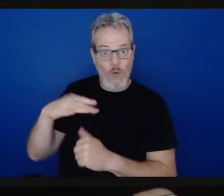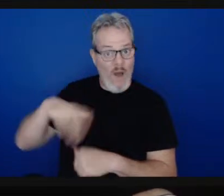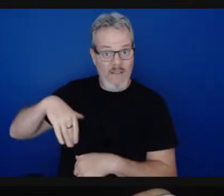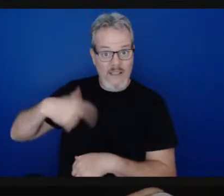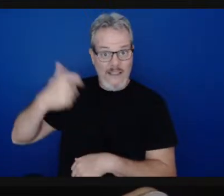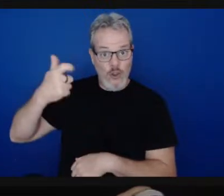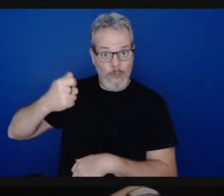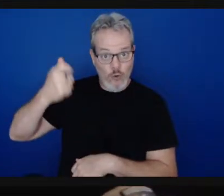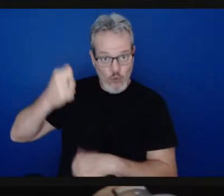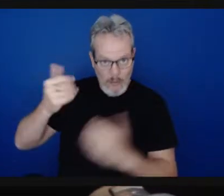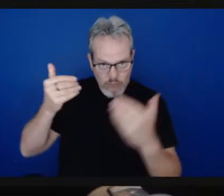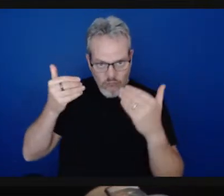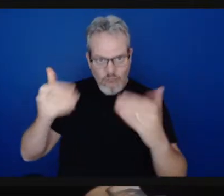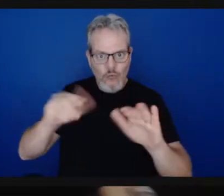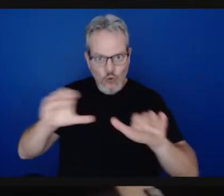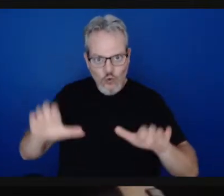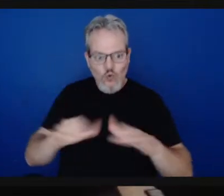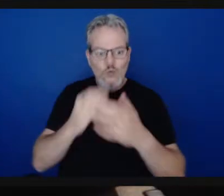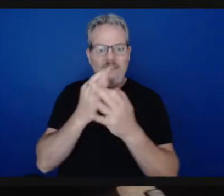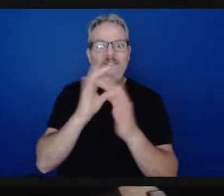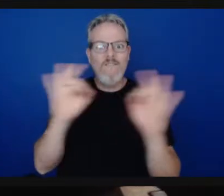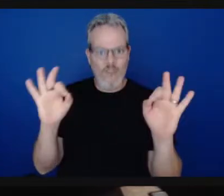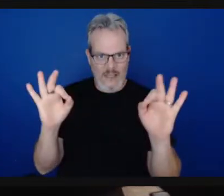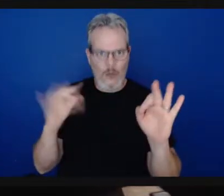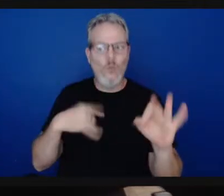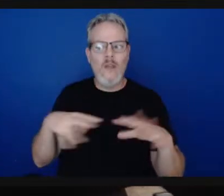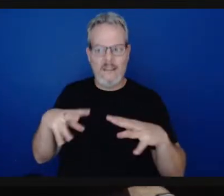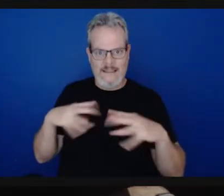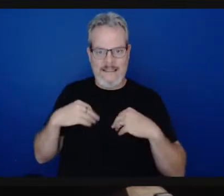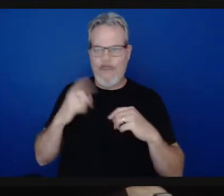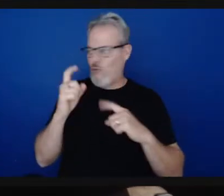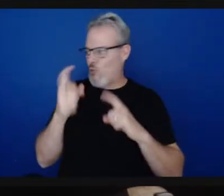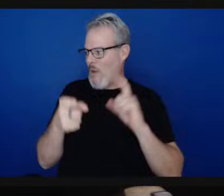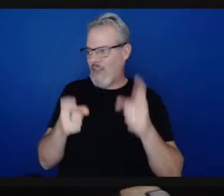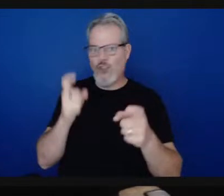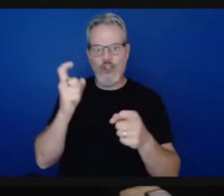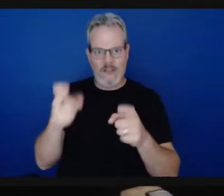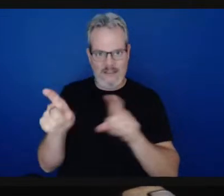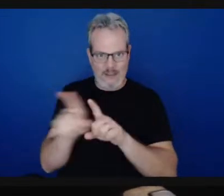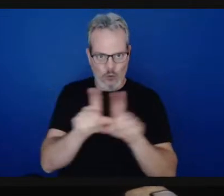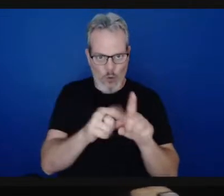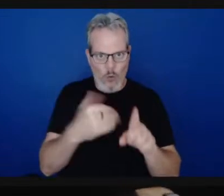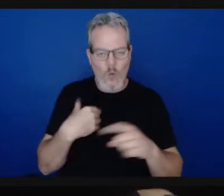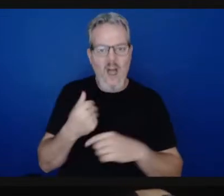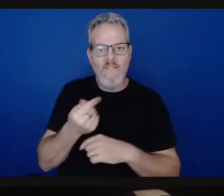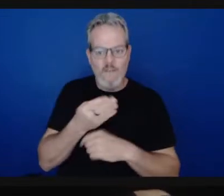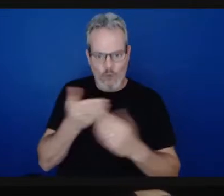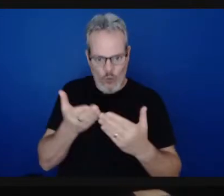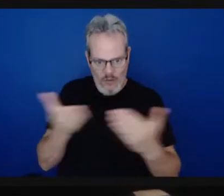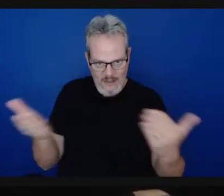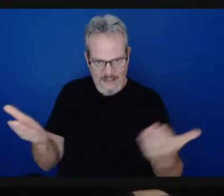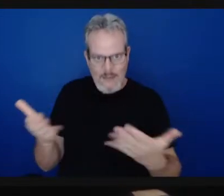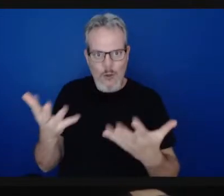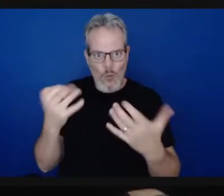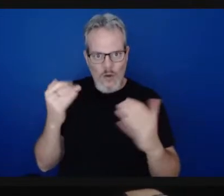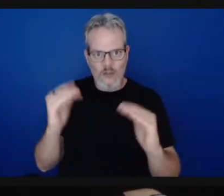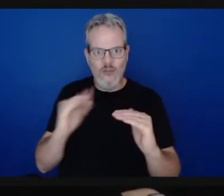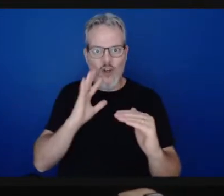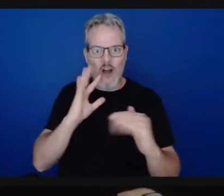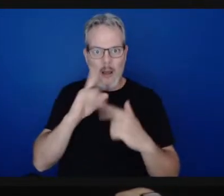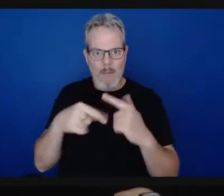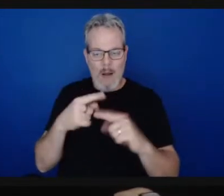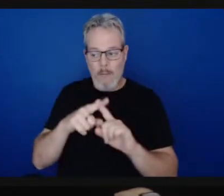free. We do take donations as well. We have a few here I'd like to highlight, but we also take donations